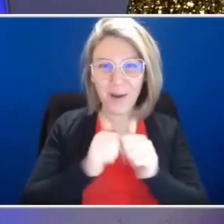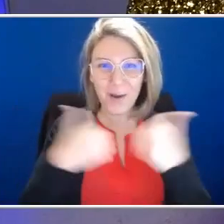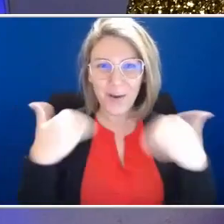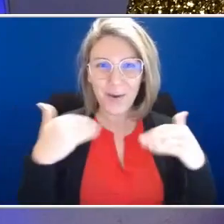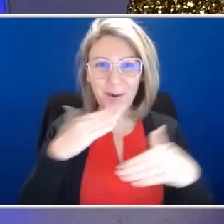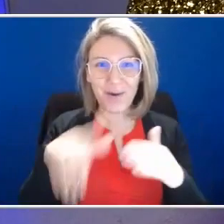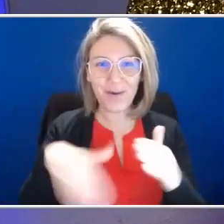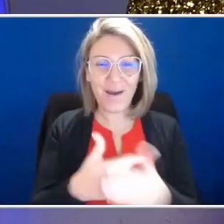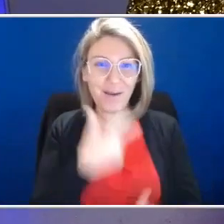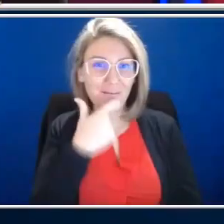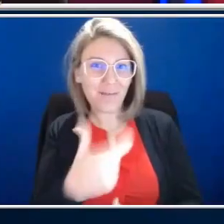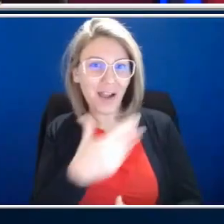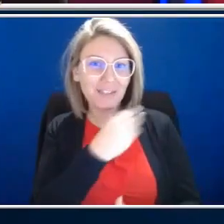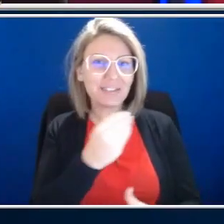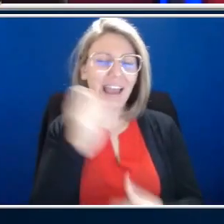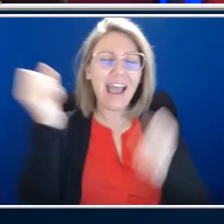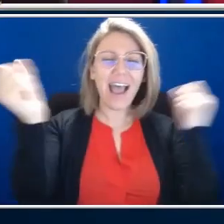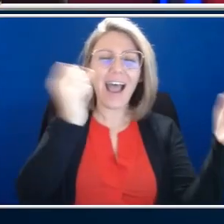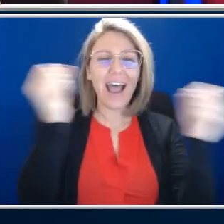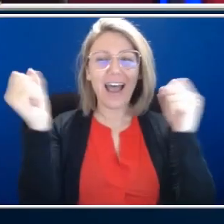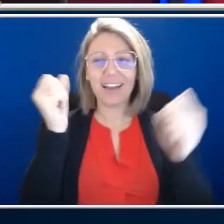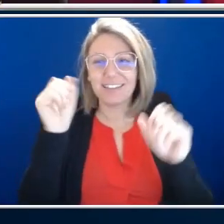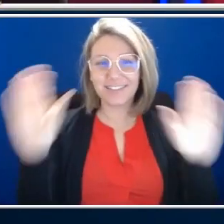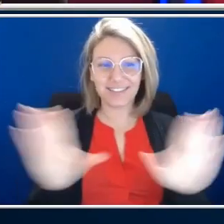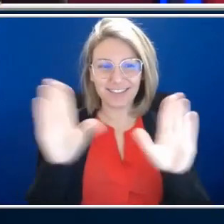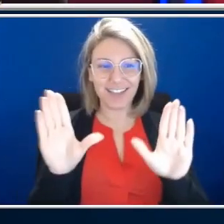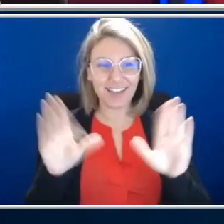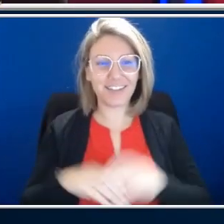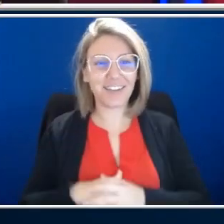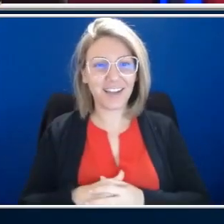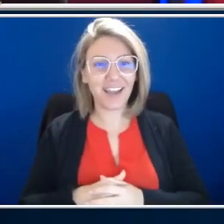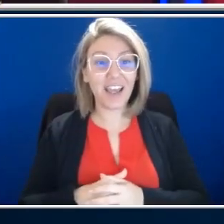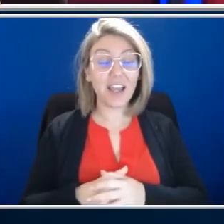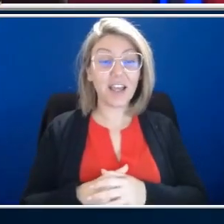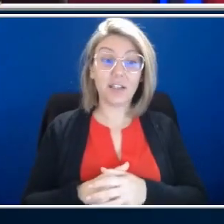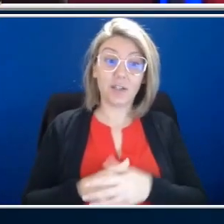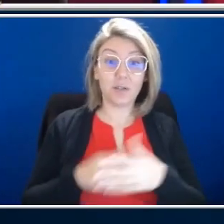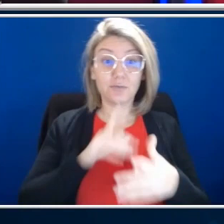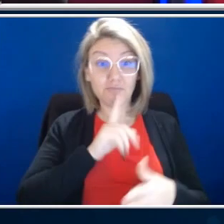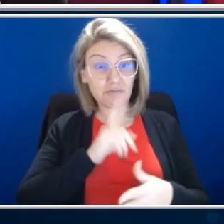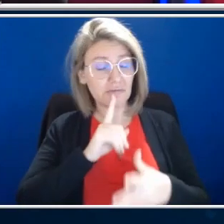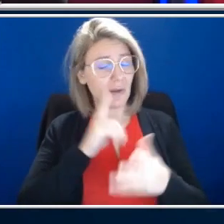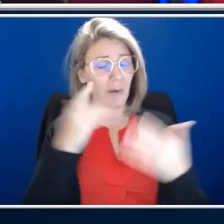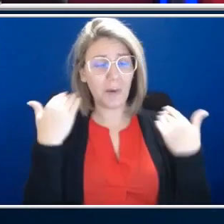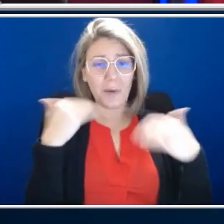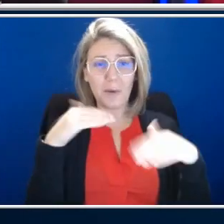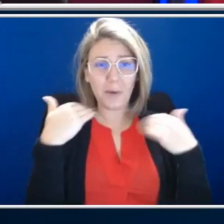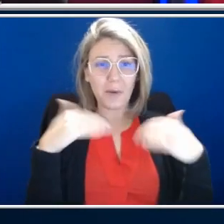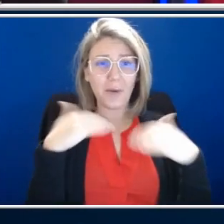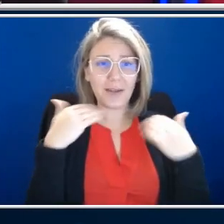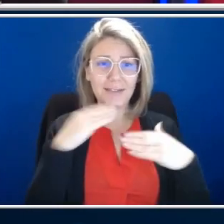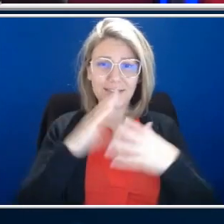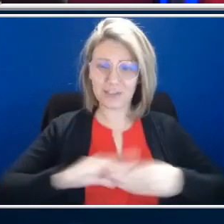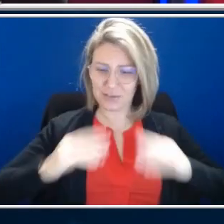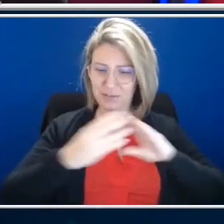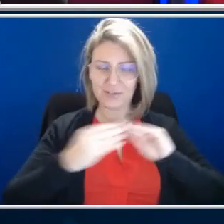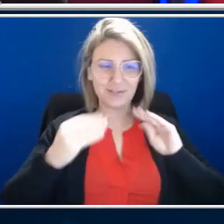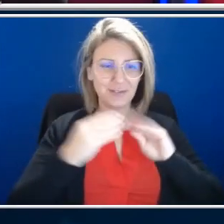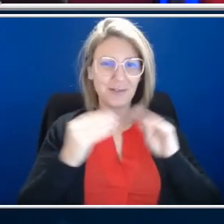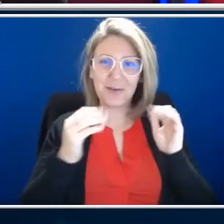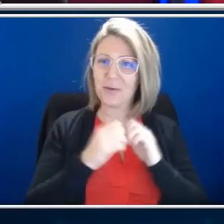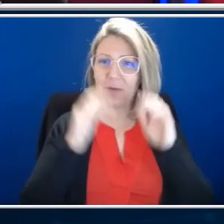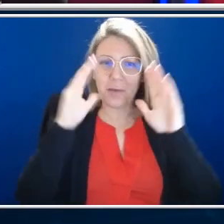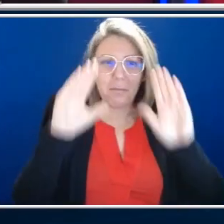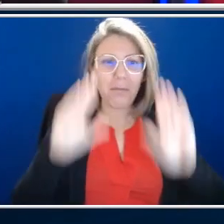on Sunday. In the meantime, we have an incredible story for you. Just a stacked program this morning with some equally amazing guests.